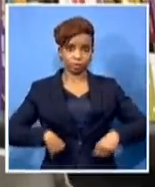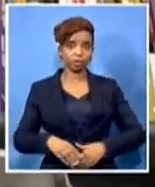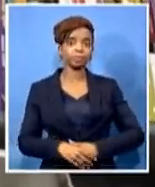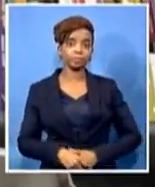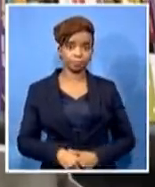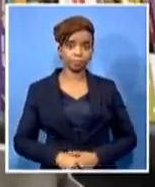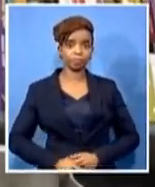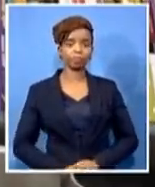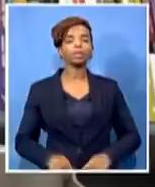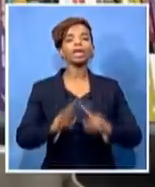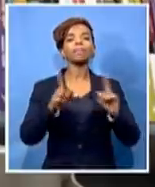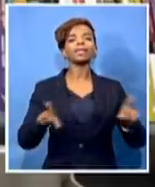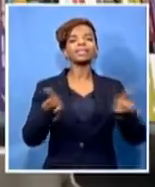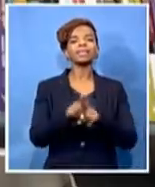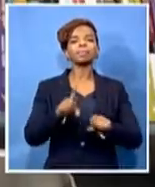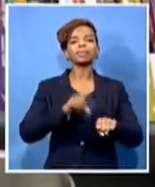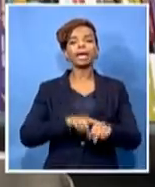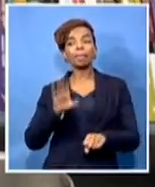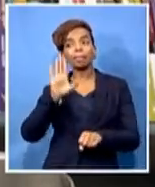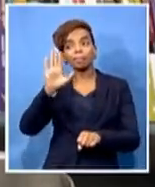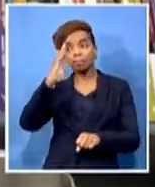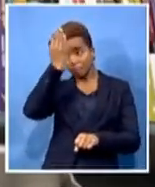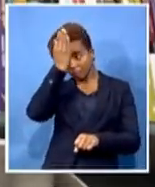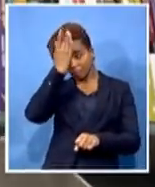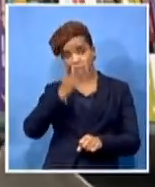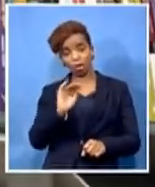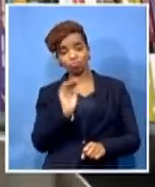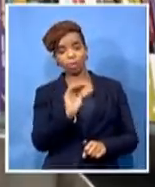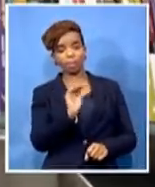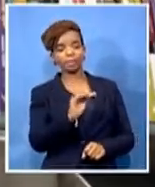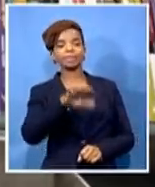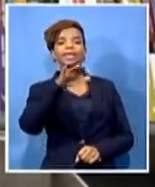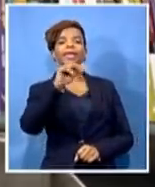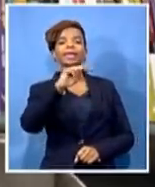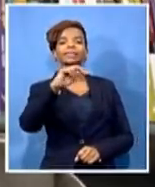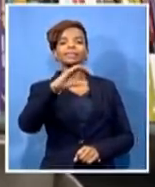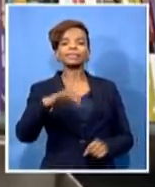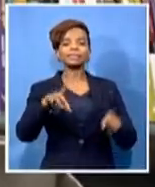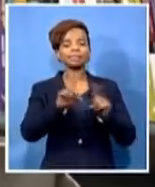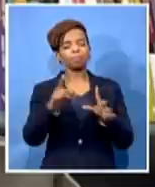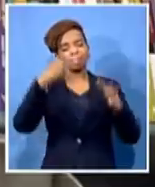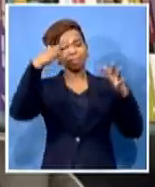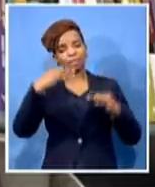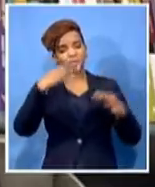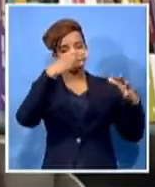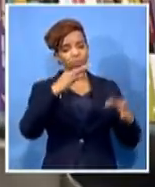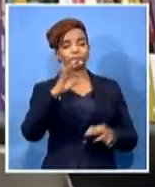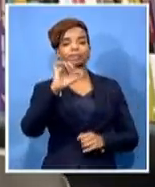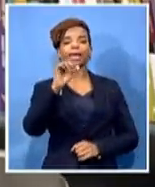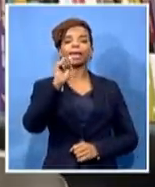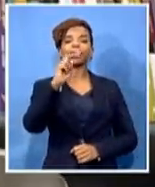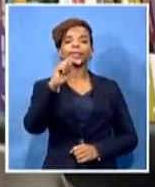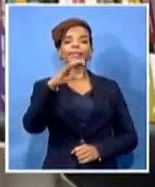ANC about the resolutions of the ANC, which some of them he also did not